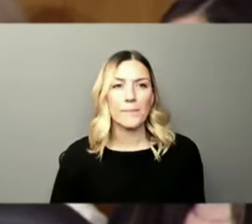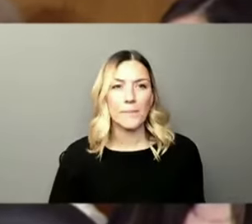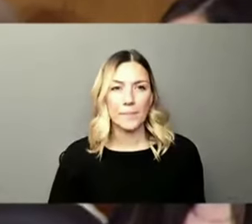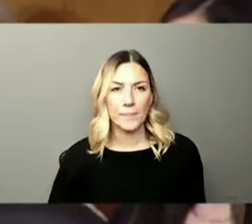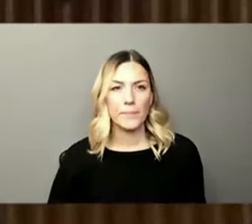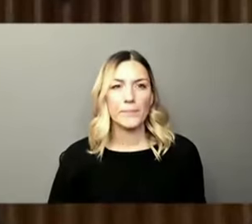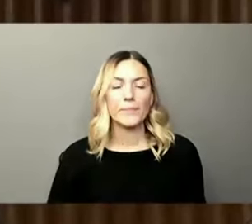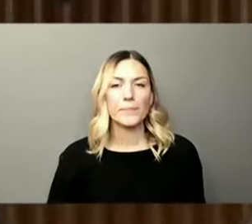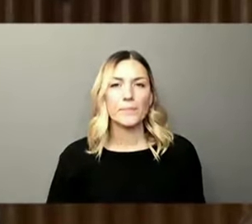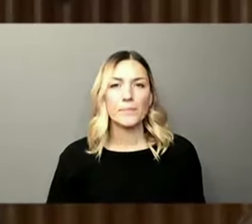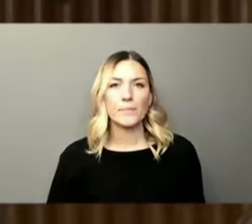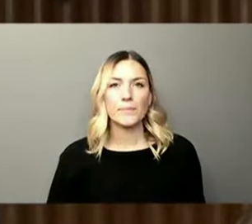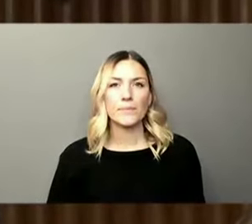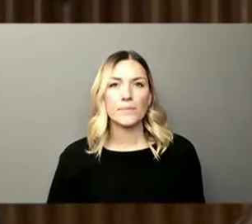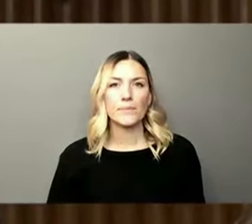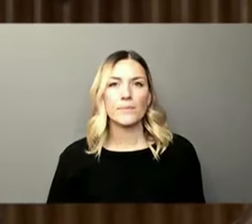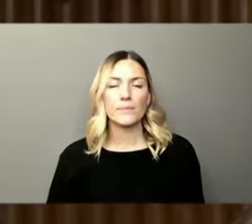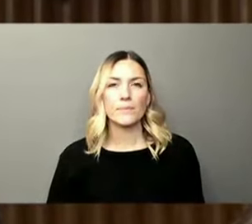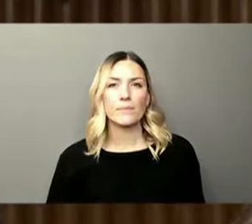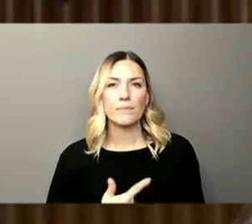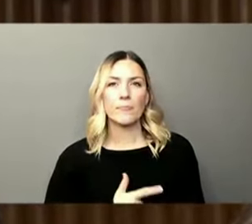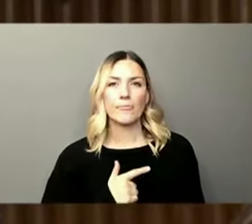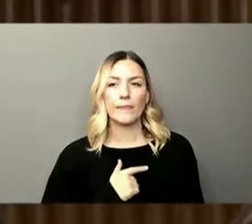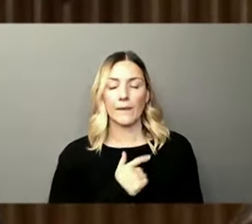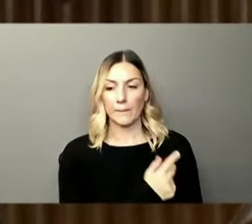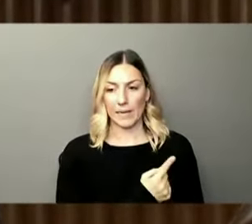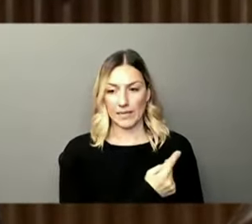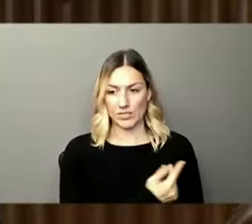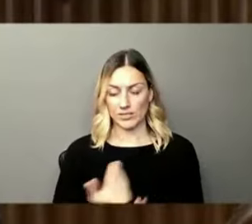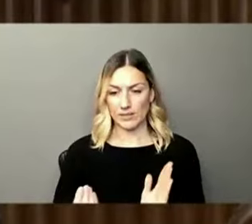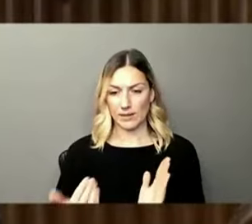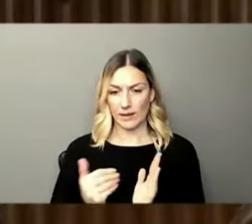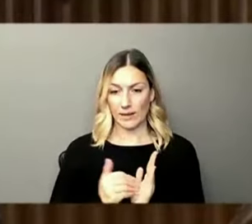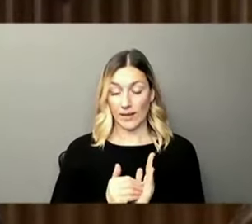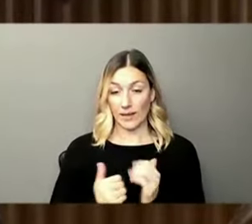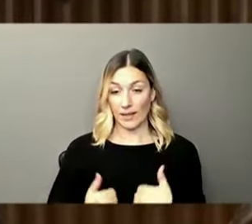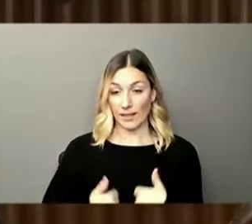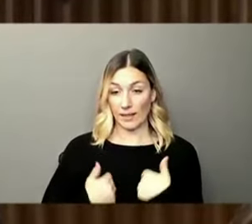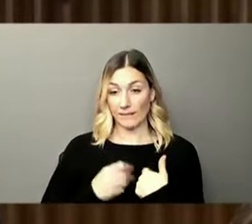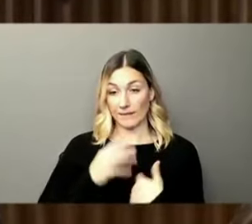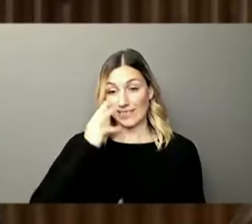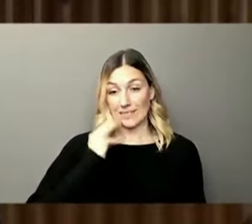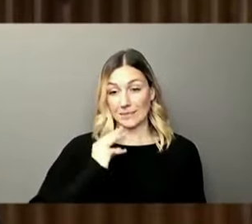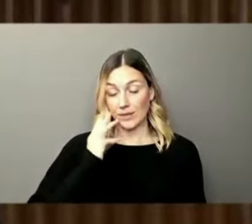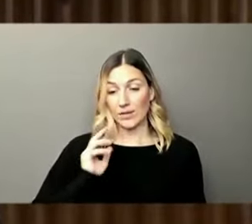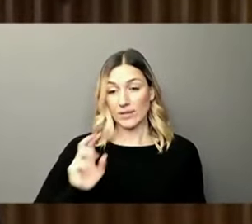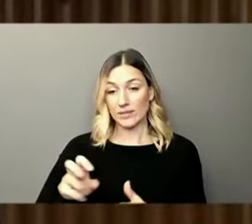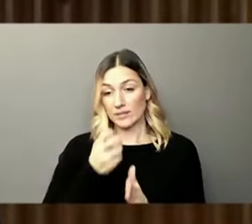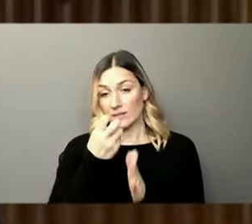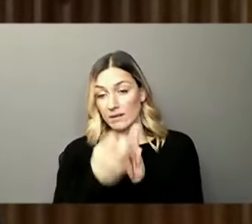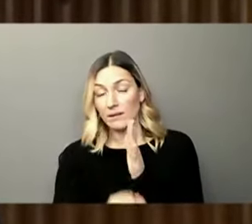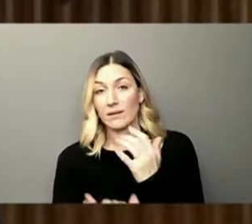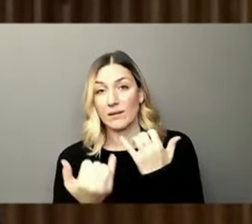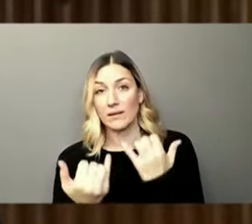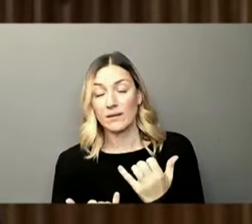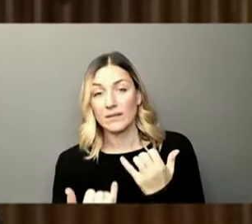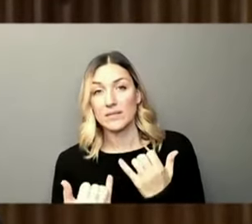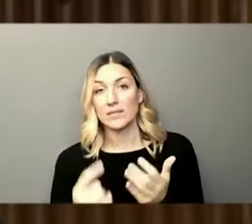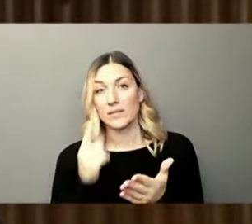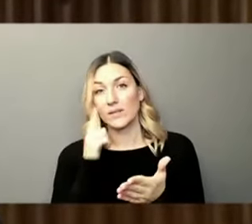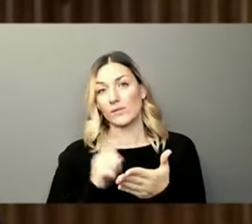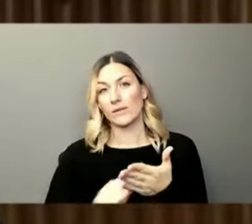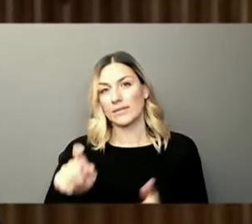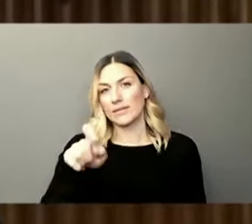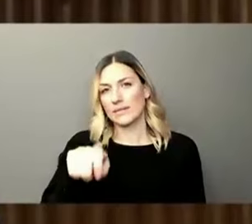Well, I think patients, again, via lived experience and diving into the existing research really needs